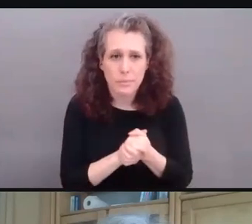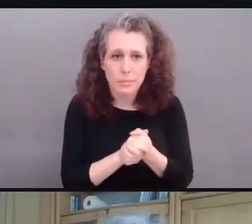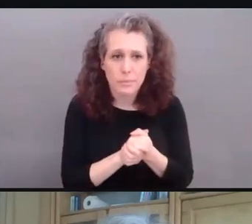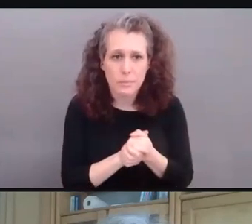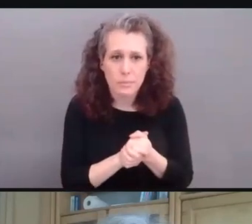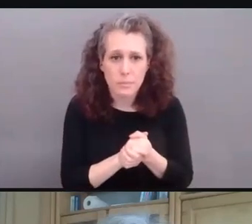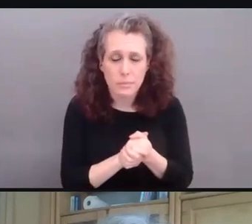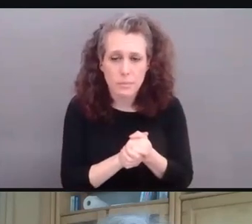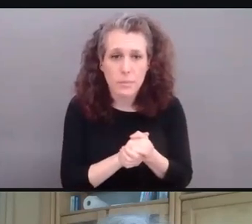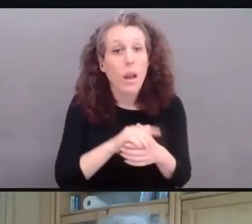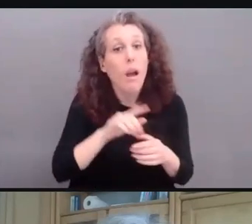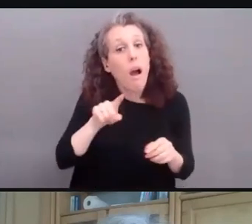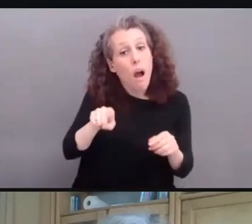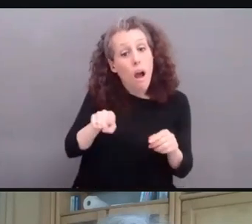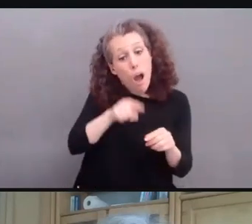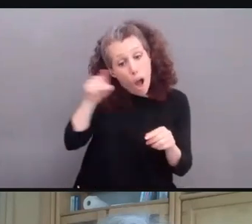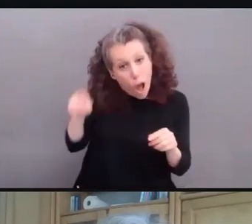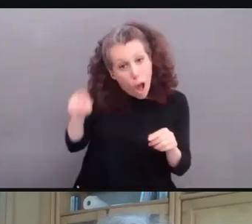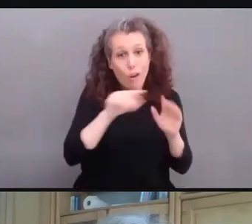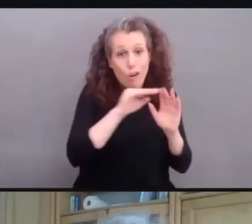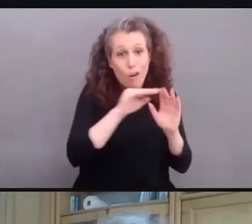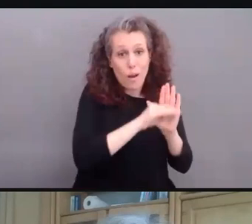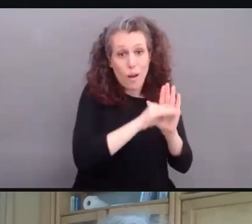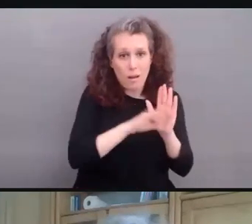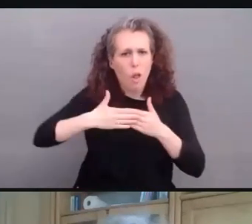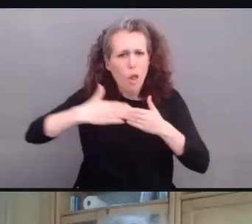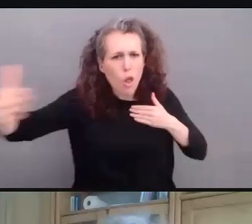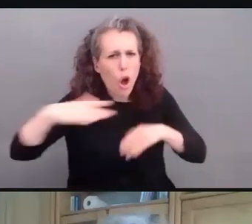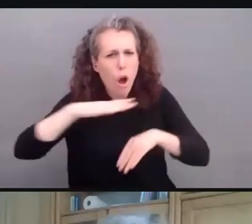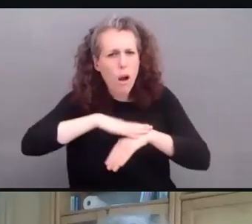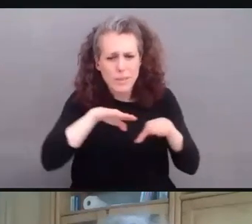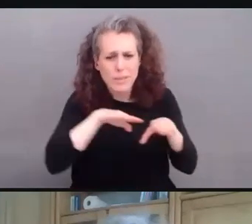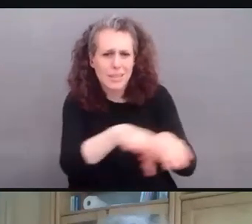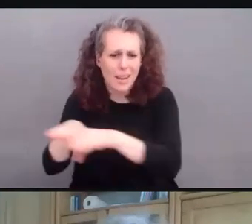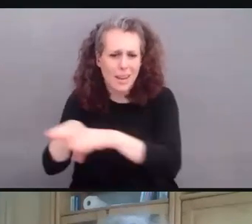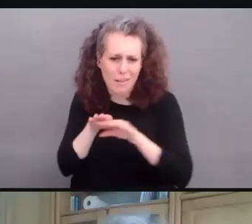others which have also long-term standards on accessibility,